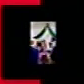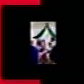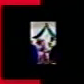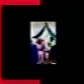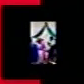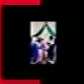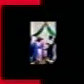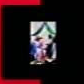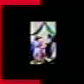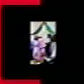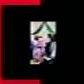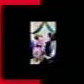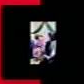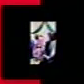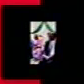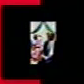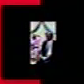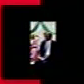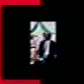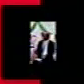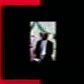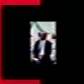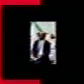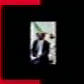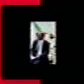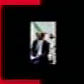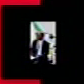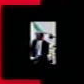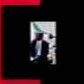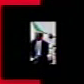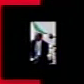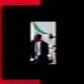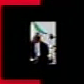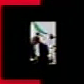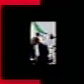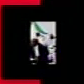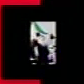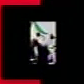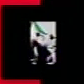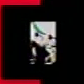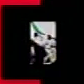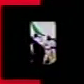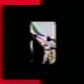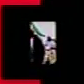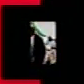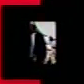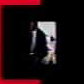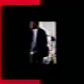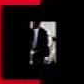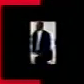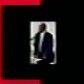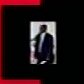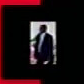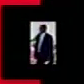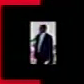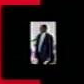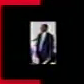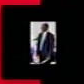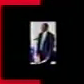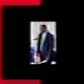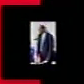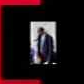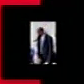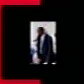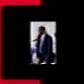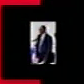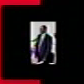unto you the whole armor of God, that ye may be able to withstand in the evil day. And having done all to stand, you